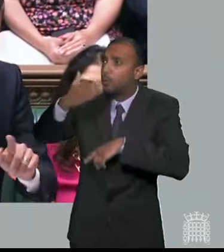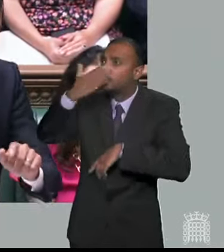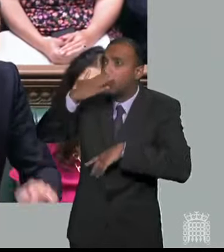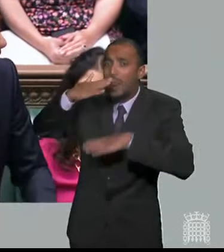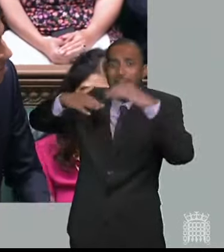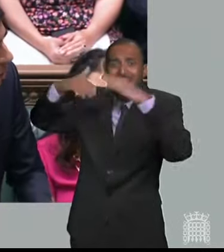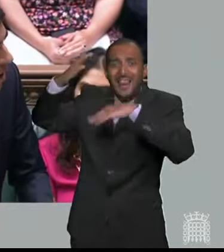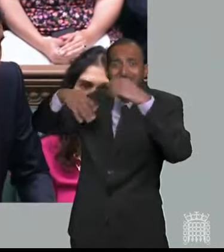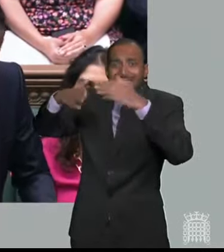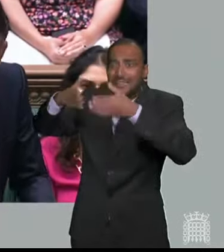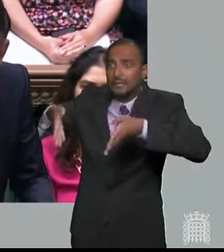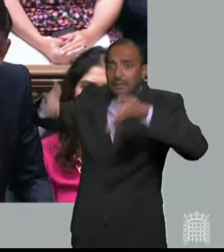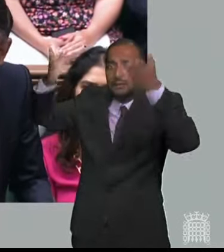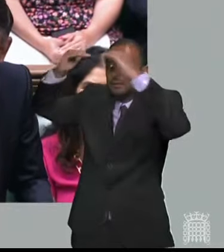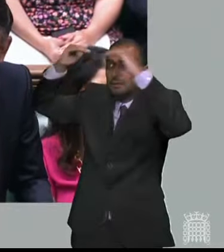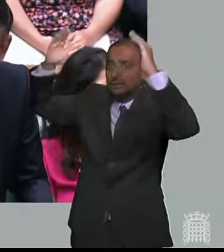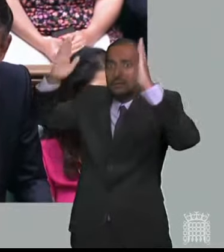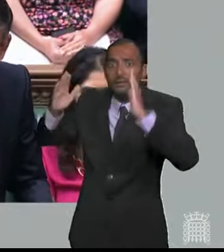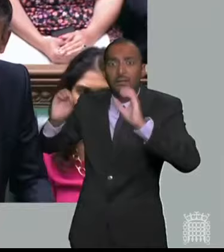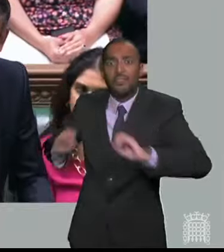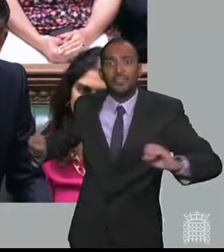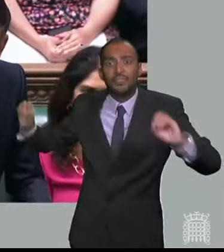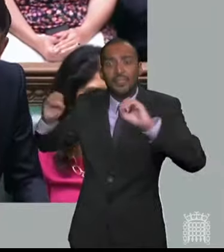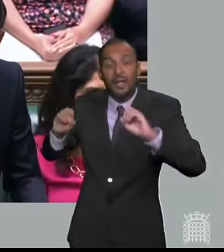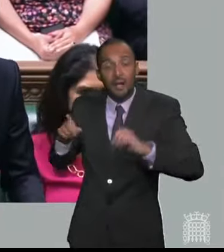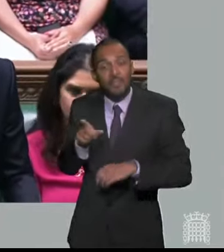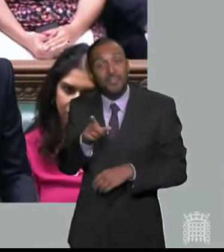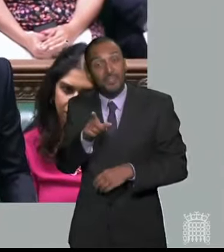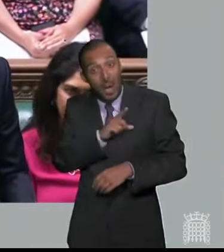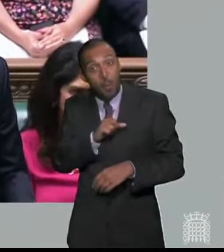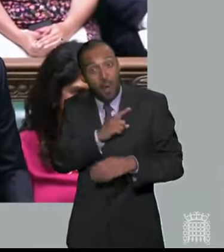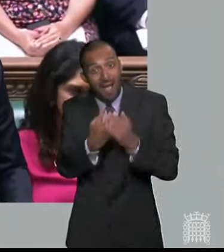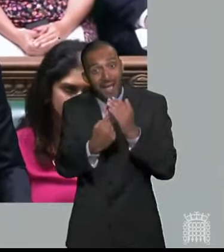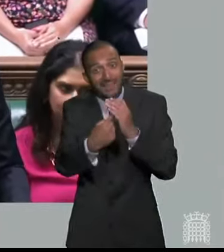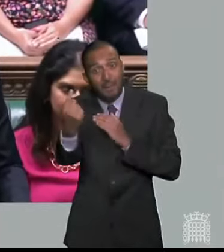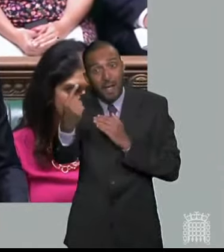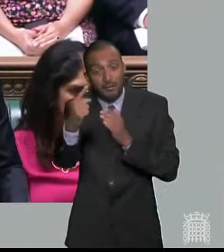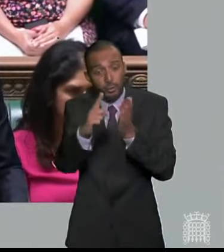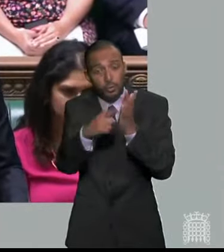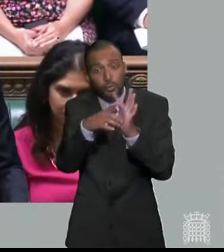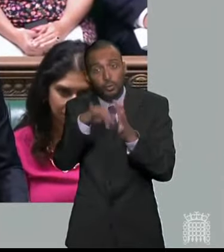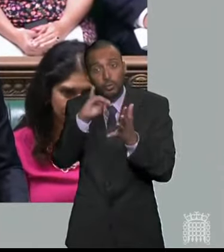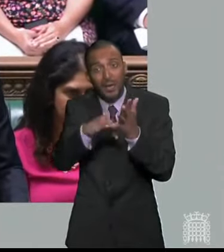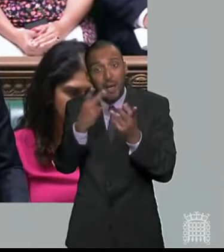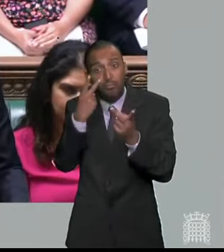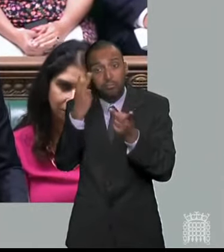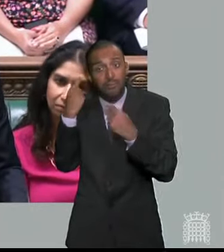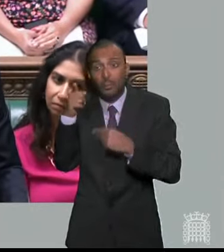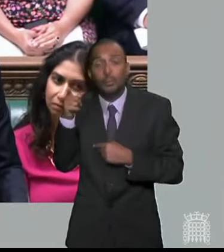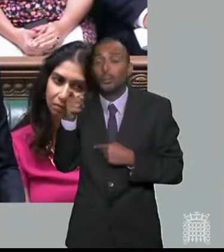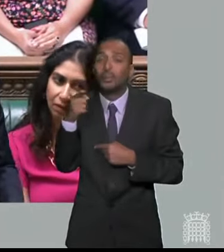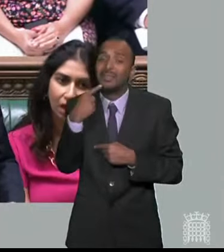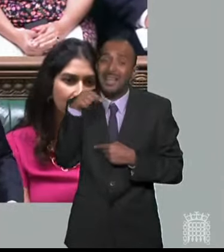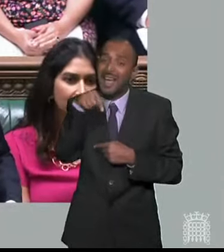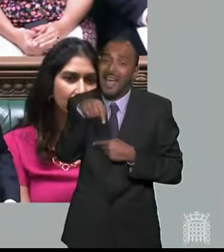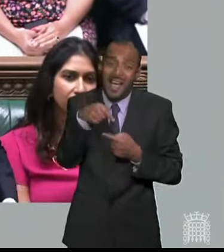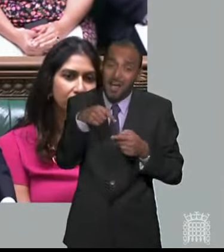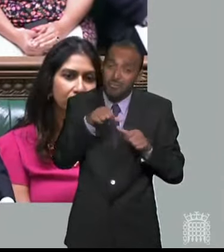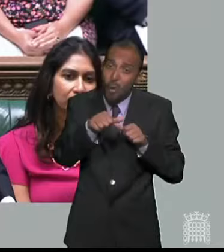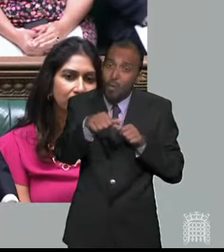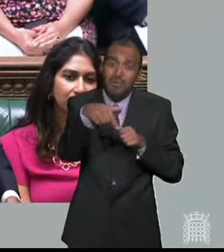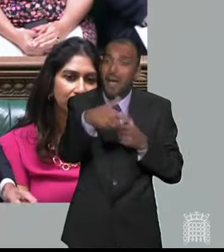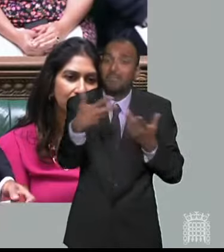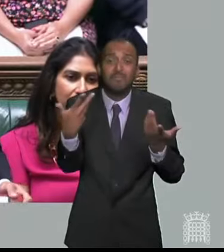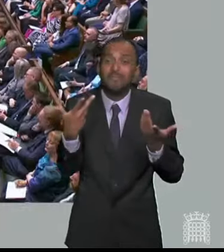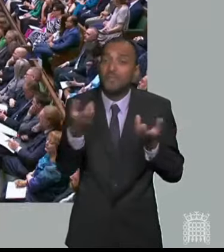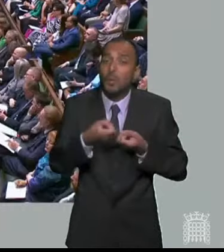Speaker. That's why the independent James Review described that programme as time-consuming and expensive, just like the